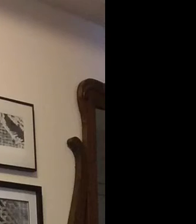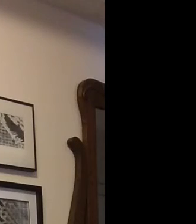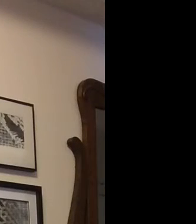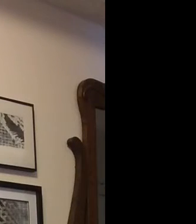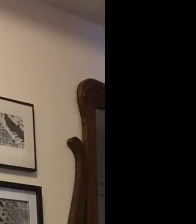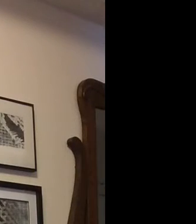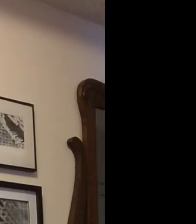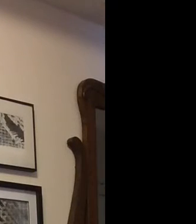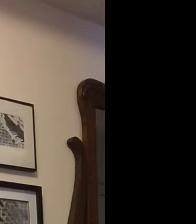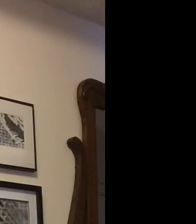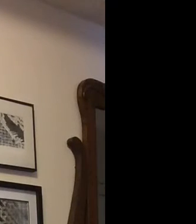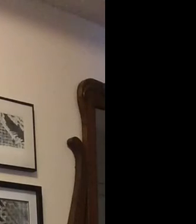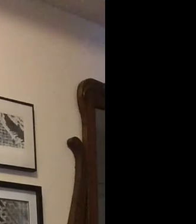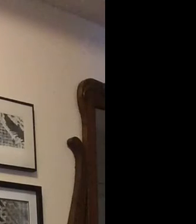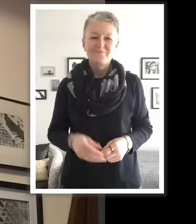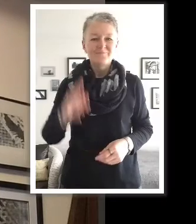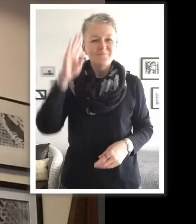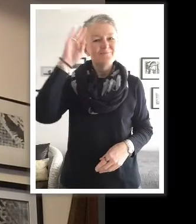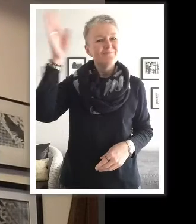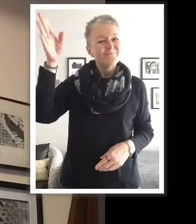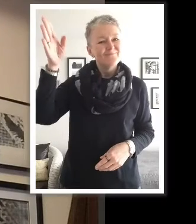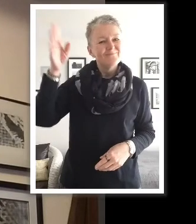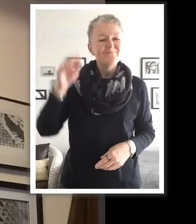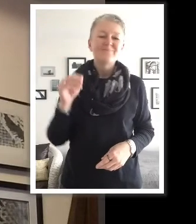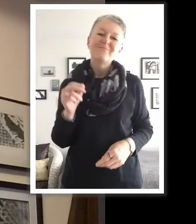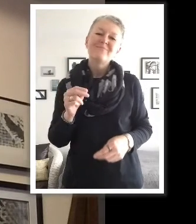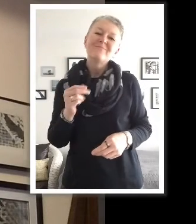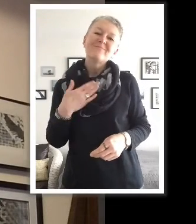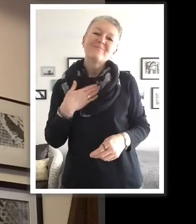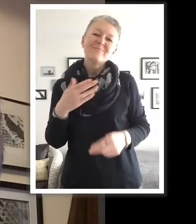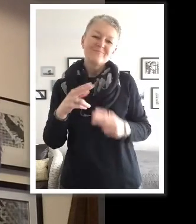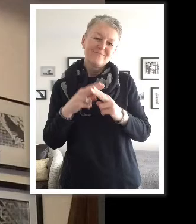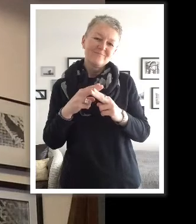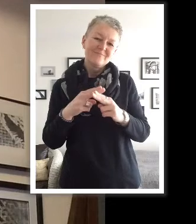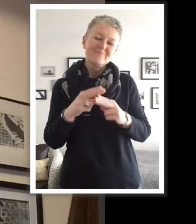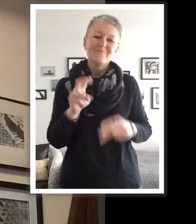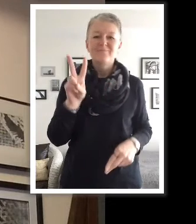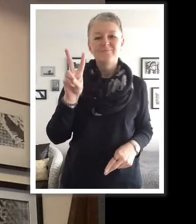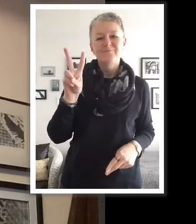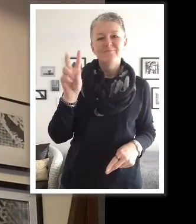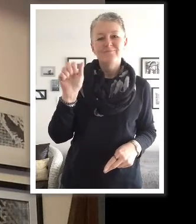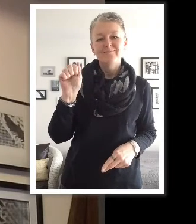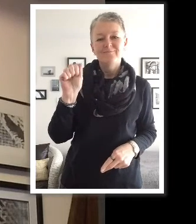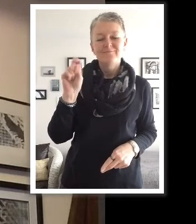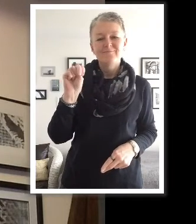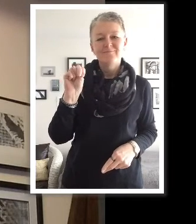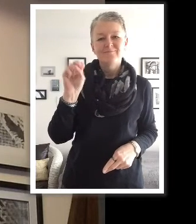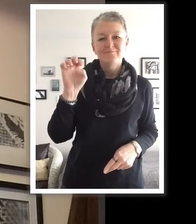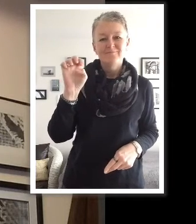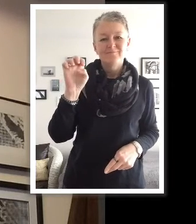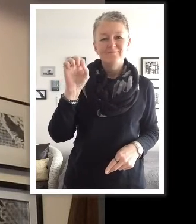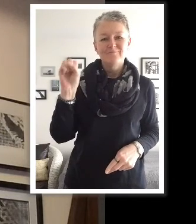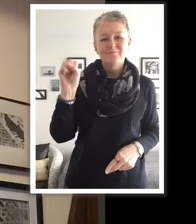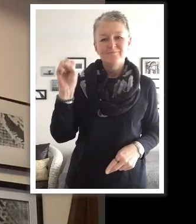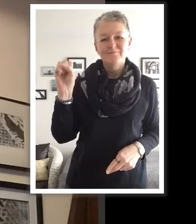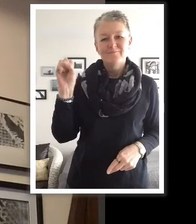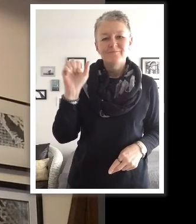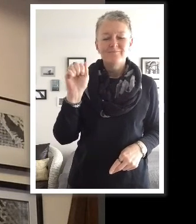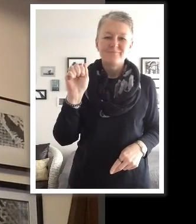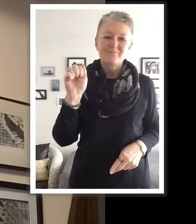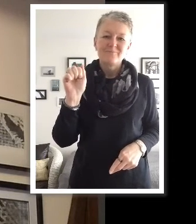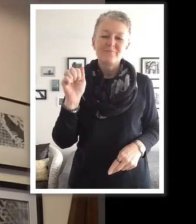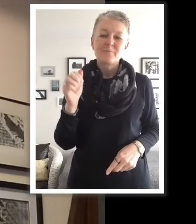Hi, it's Vanessa. Welcome to Craption Eye Rolls. I've chosen today's Craption because it's poorly written and that can lead to